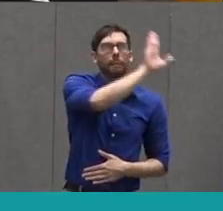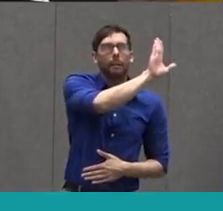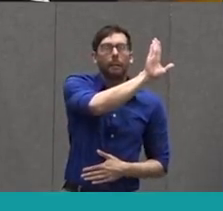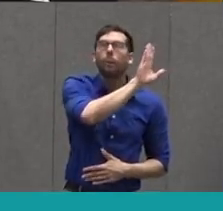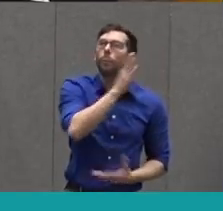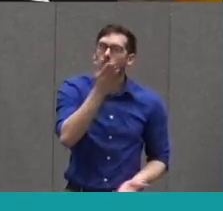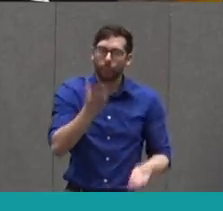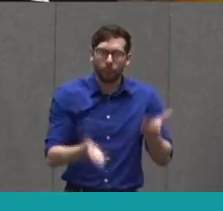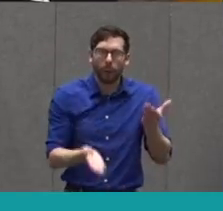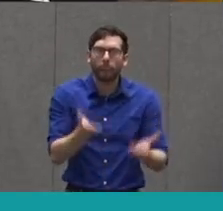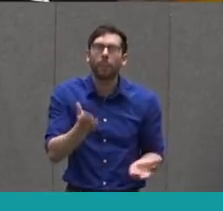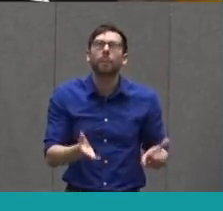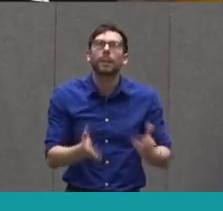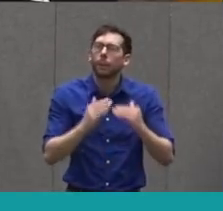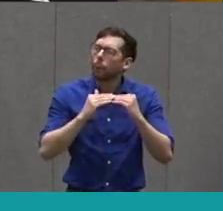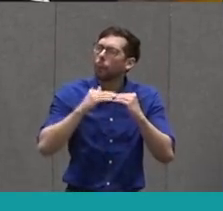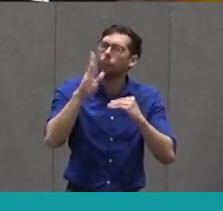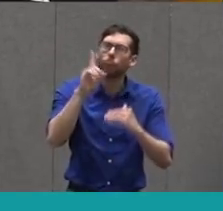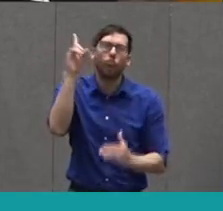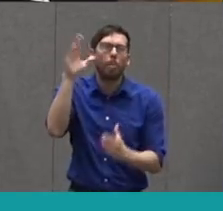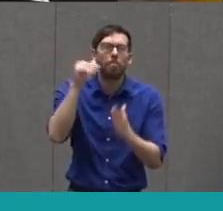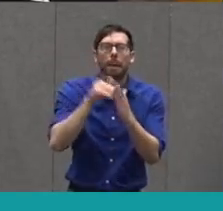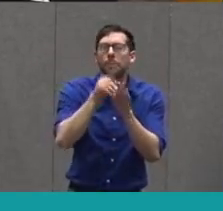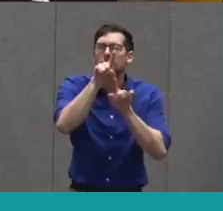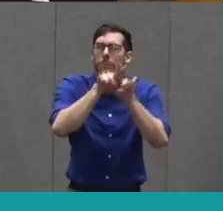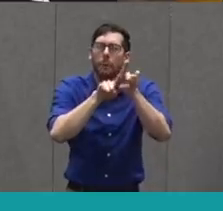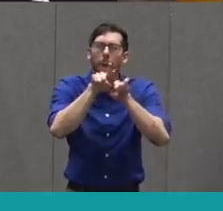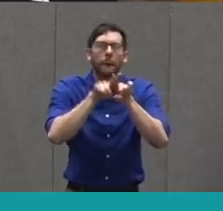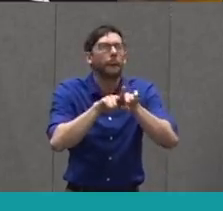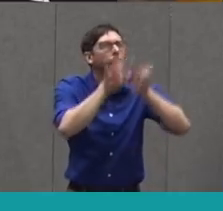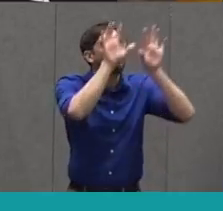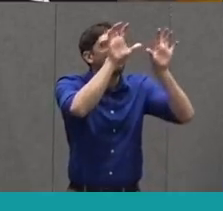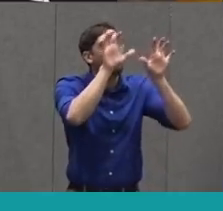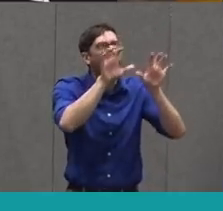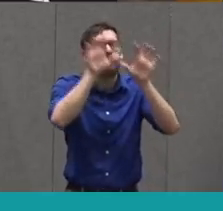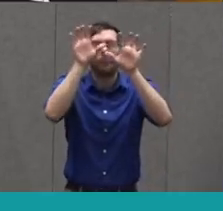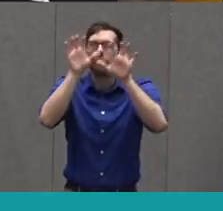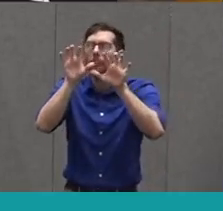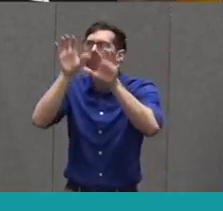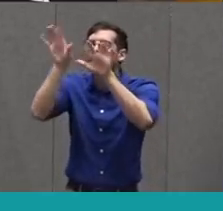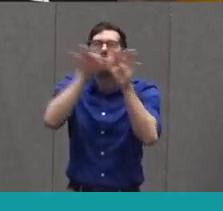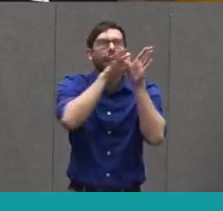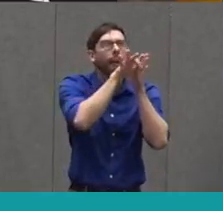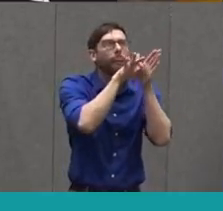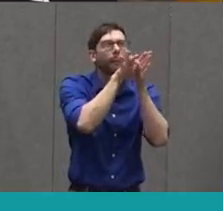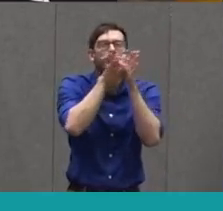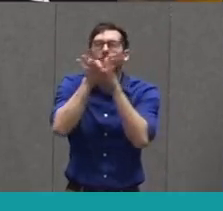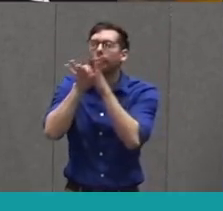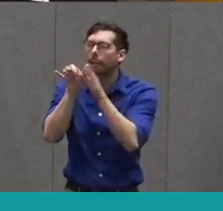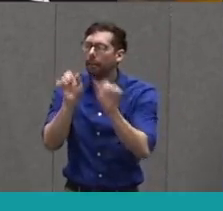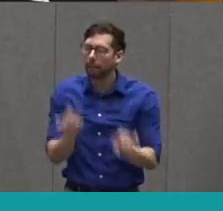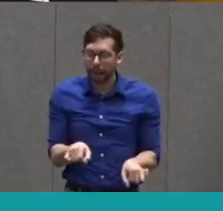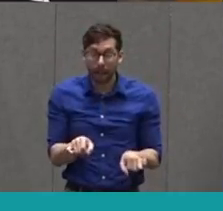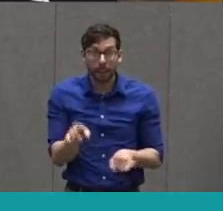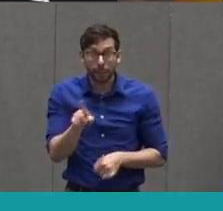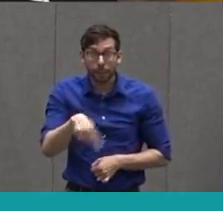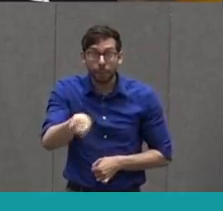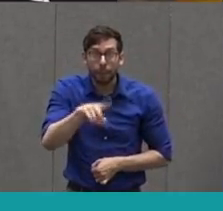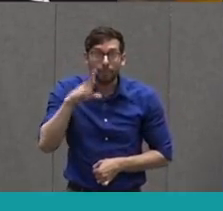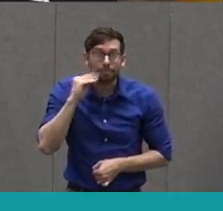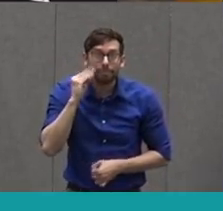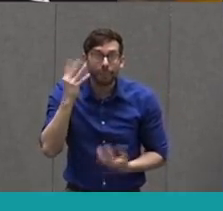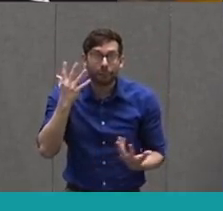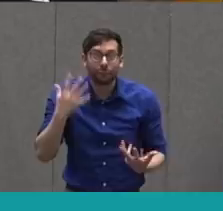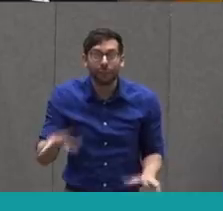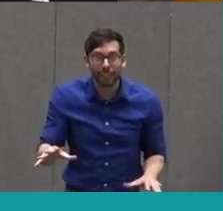could be watching up at the night sky. How many of you have done that now that you've been home at school, home away from